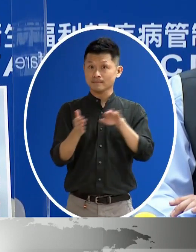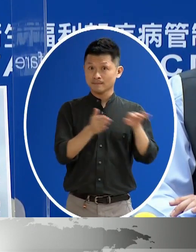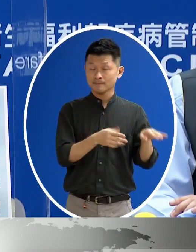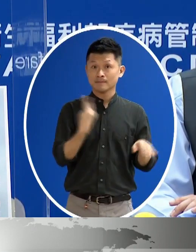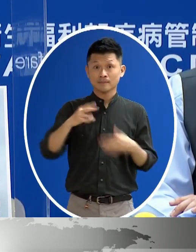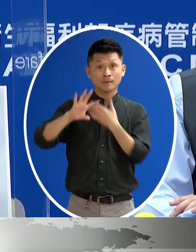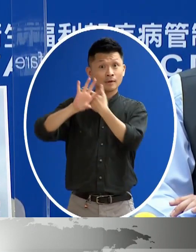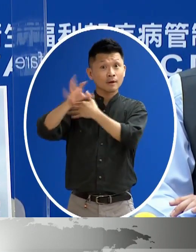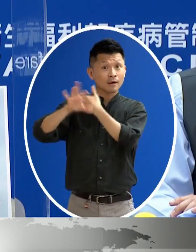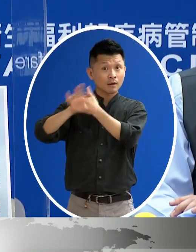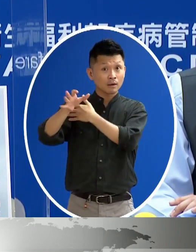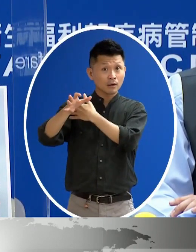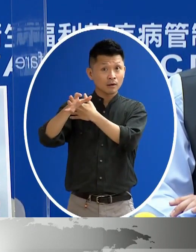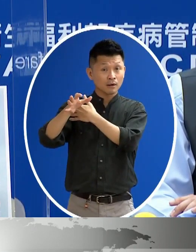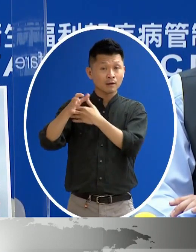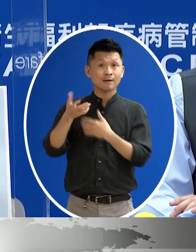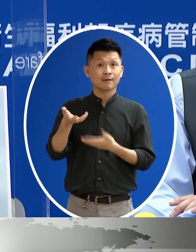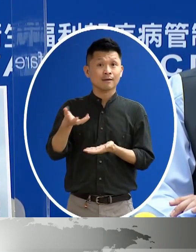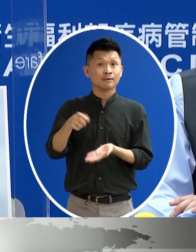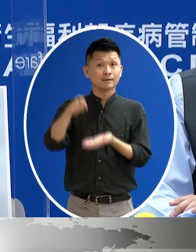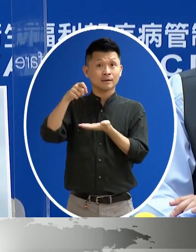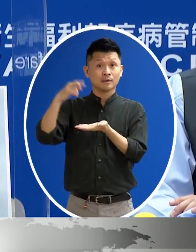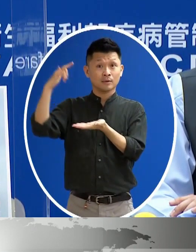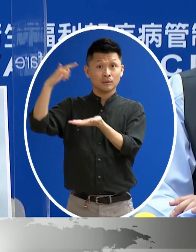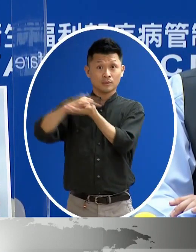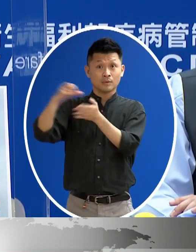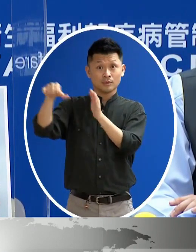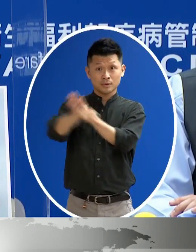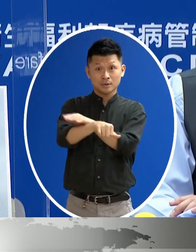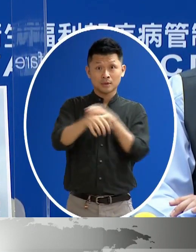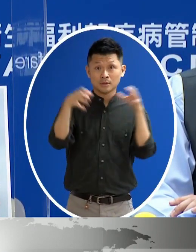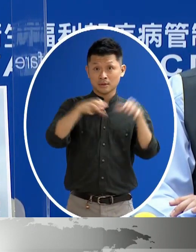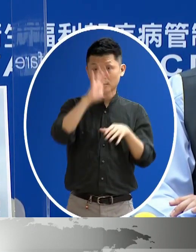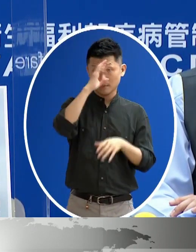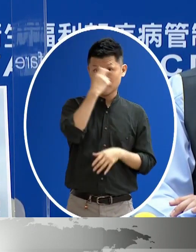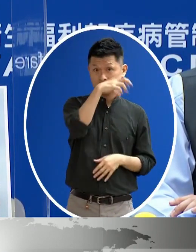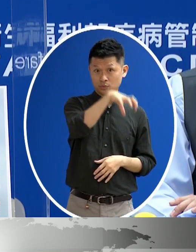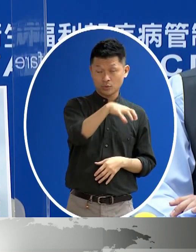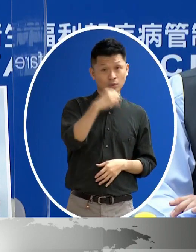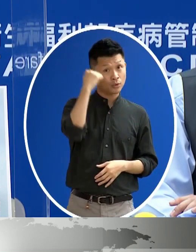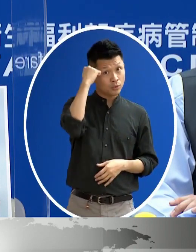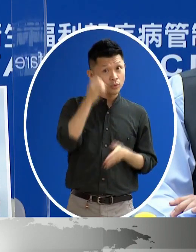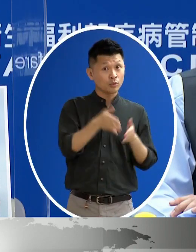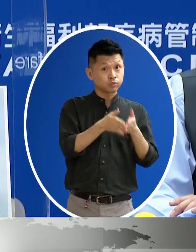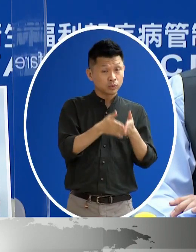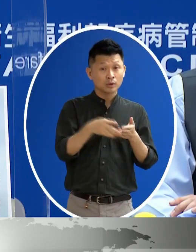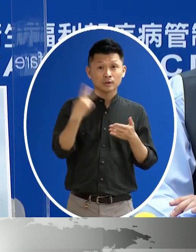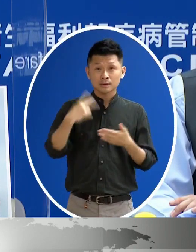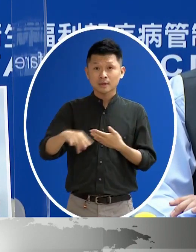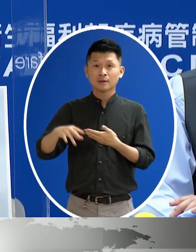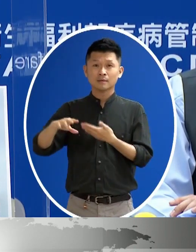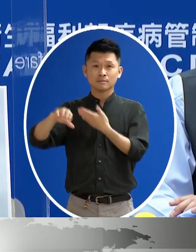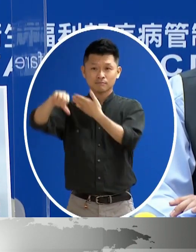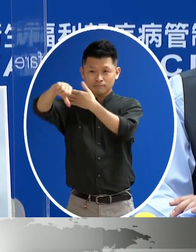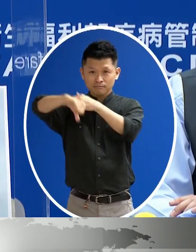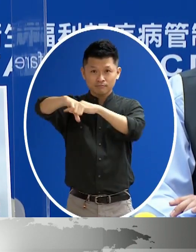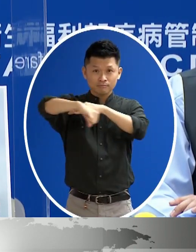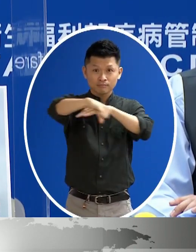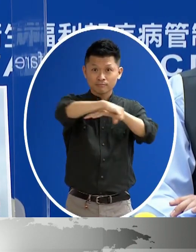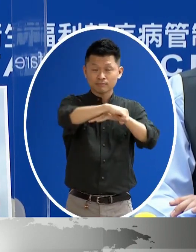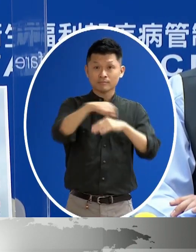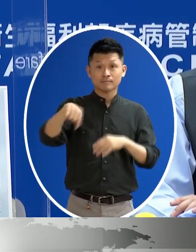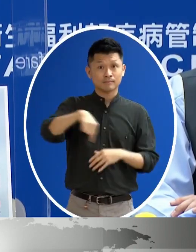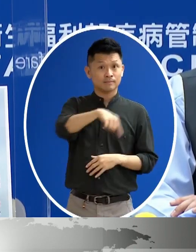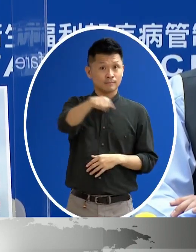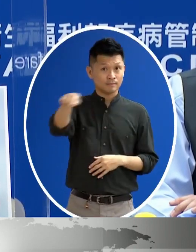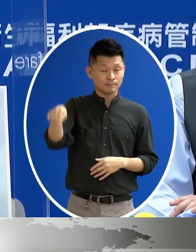14 days at a hotel or centralized quarantine facility. They will also need to get a PCR test before the end of the quarantine.